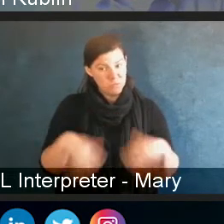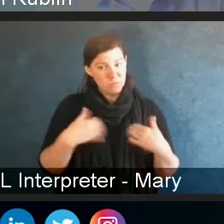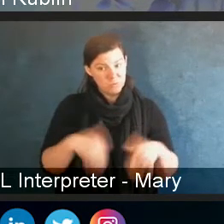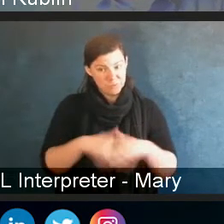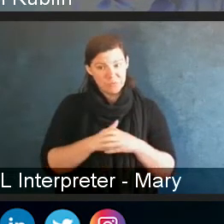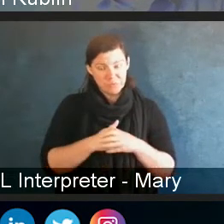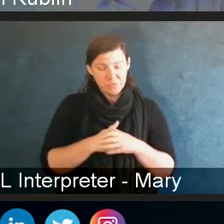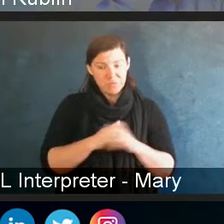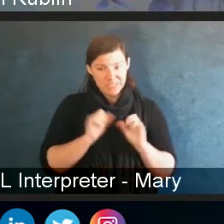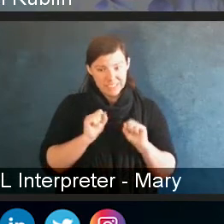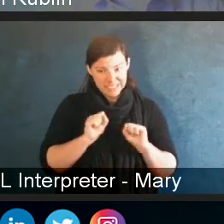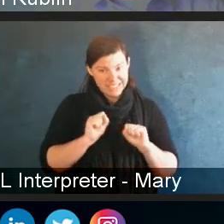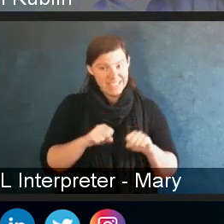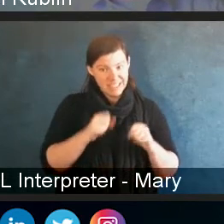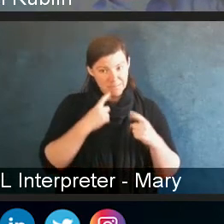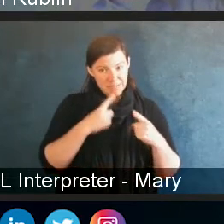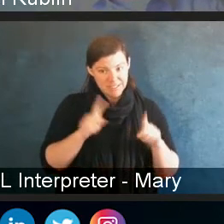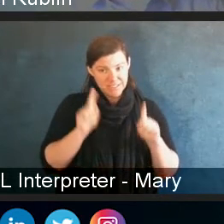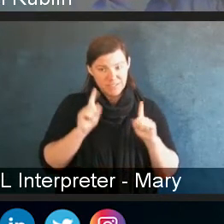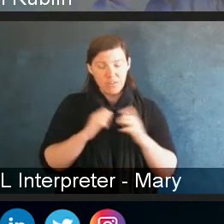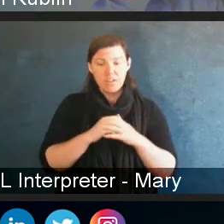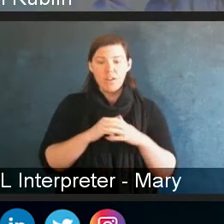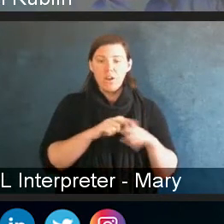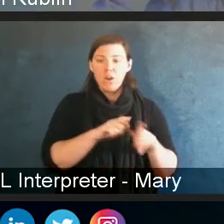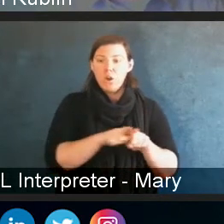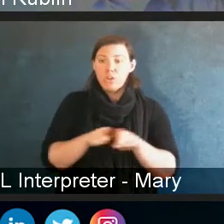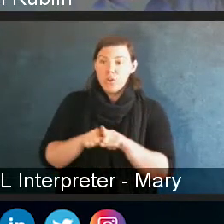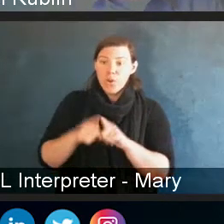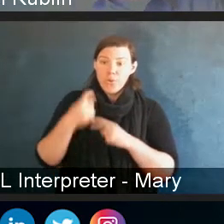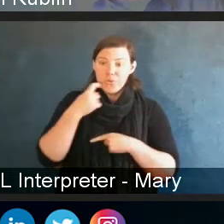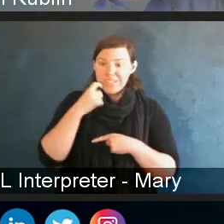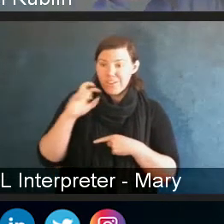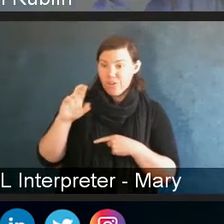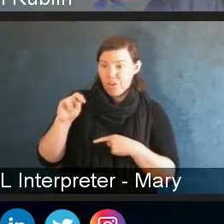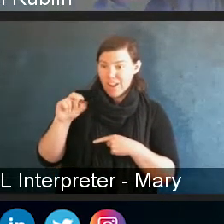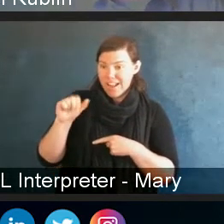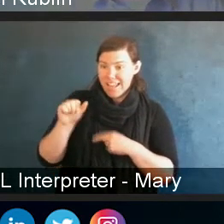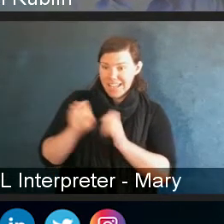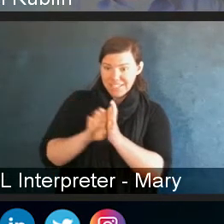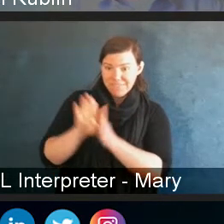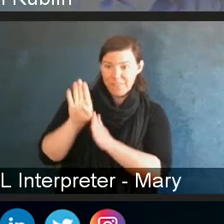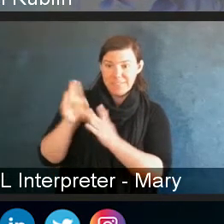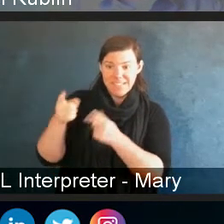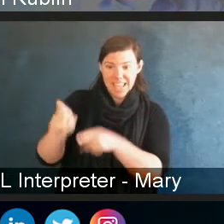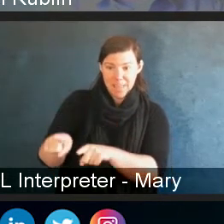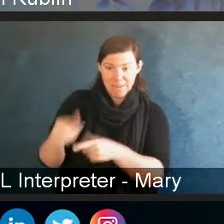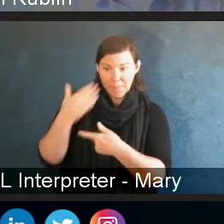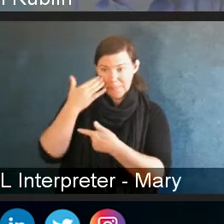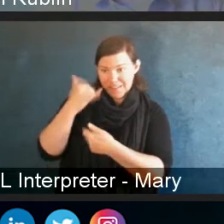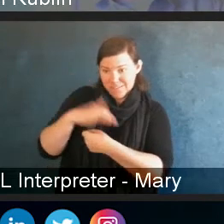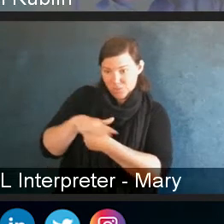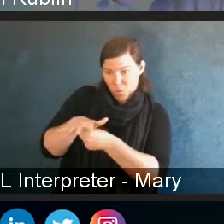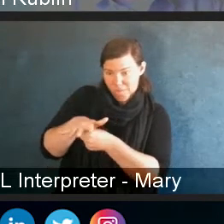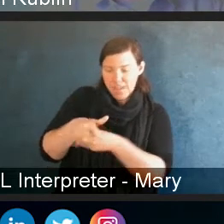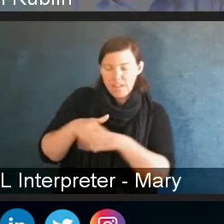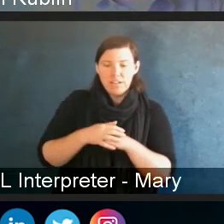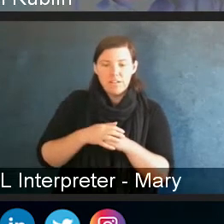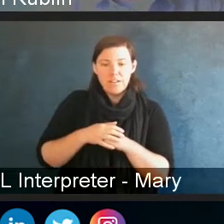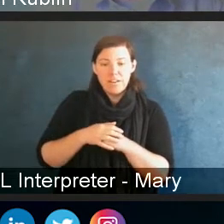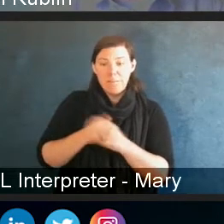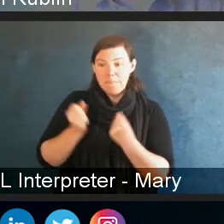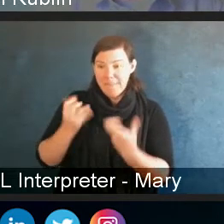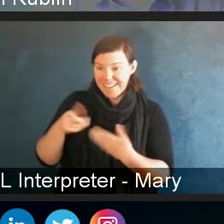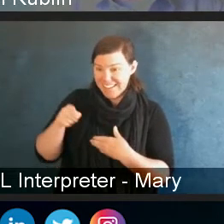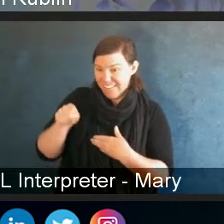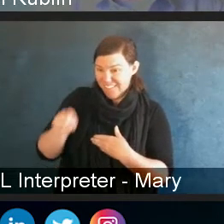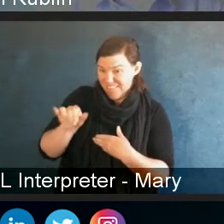RNA vaccine developments that have happened in COVID times. And a lot of that technology actually came from the cancer biology